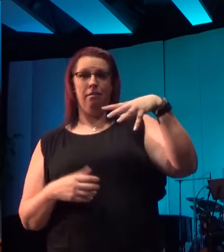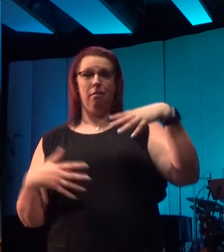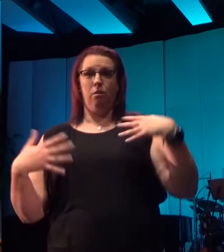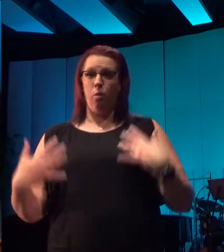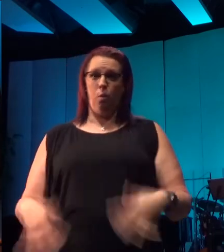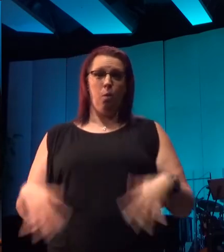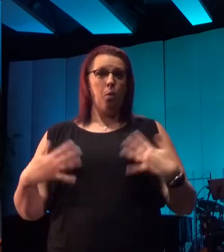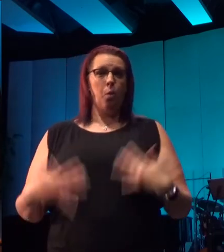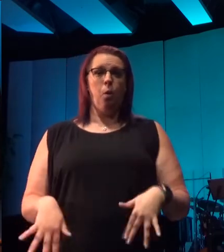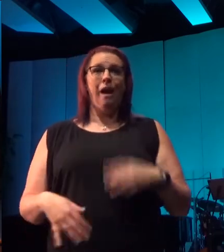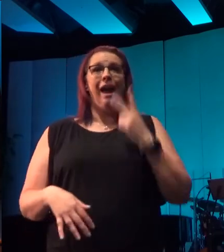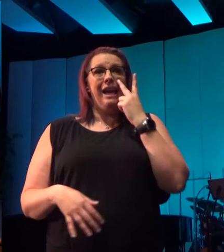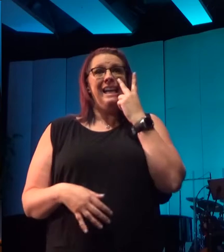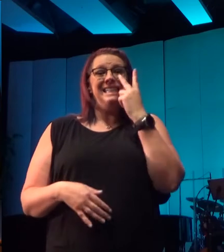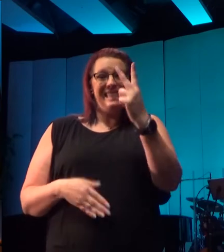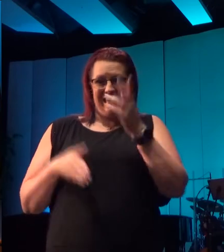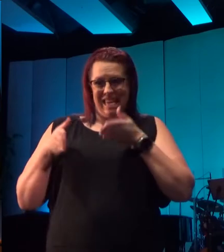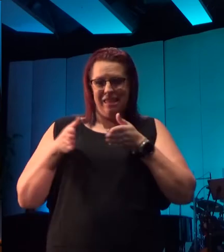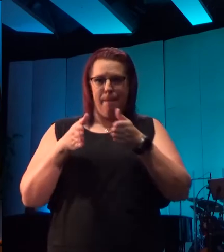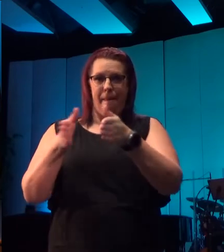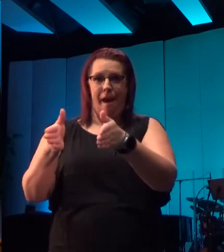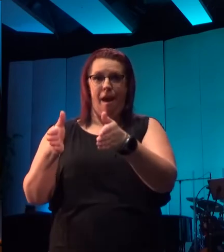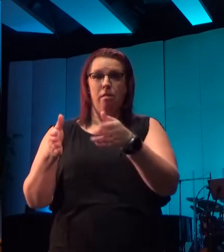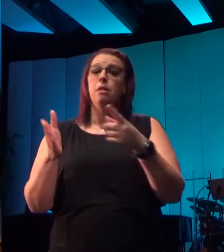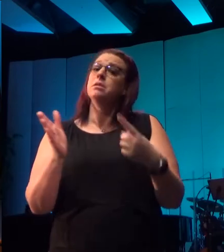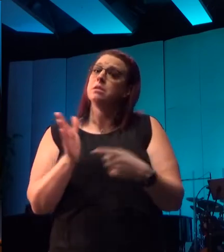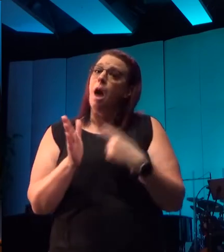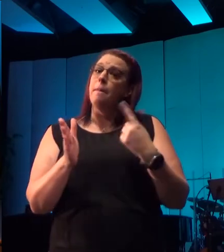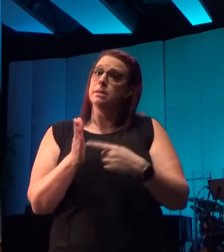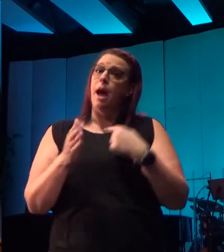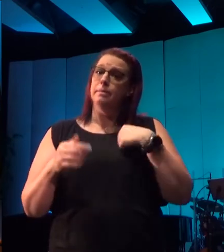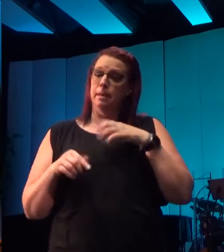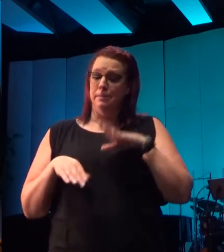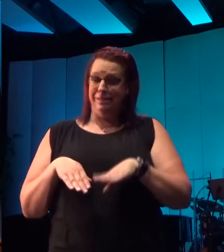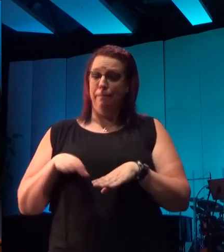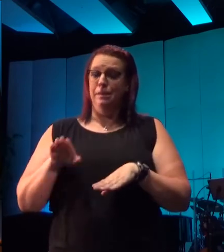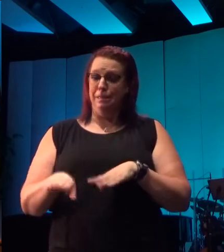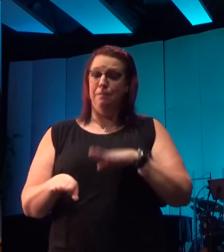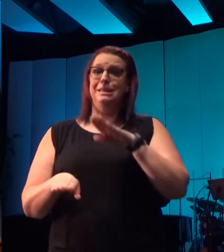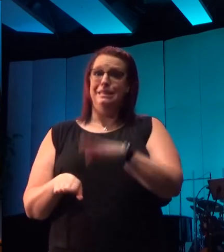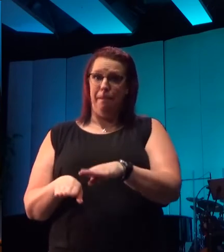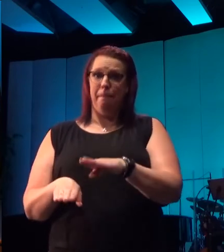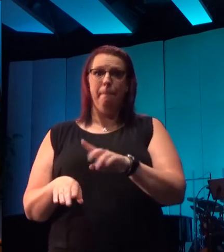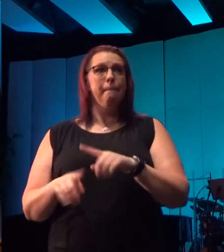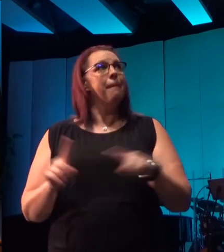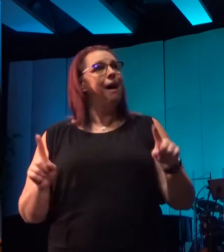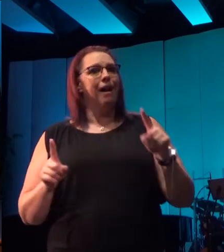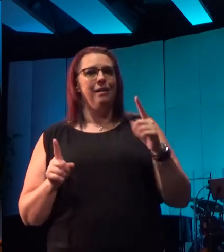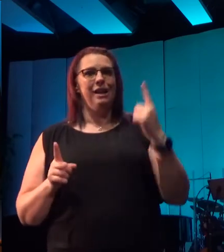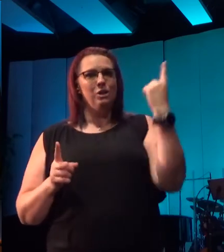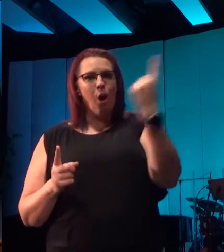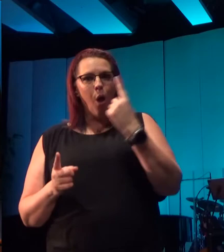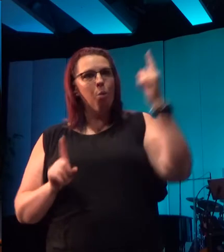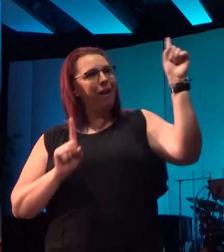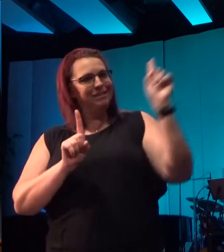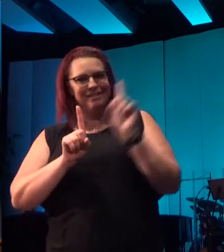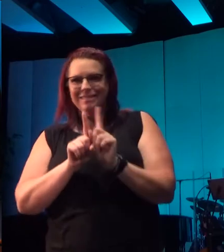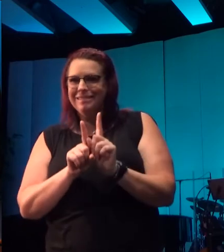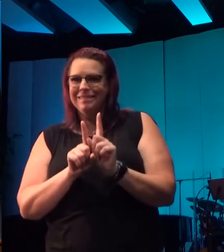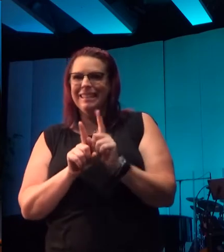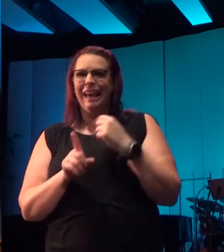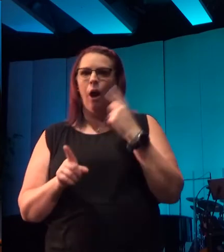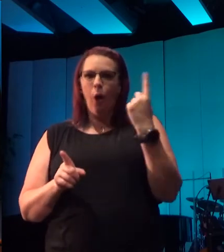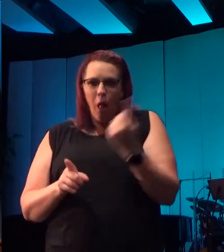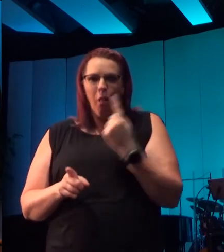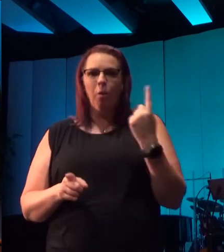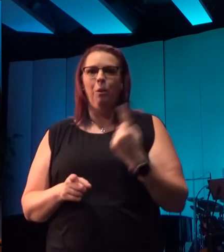way. Sometimes I have to take it step by step, but the light will always be there. At the end of the light I see, there'll be